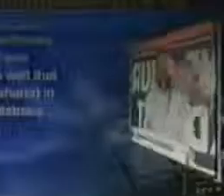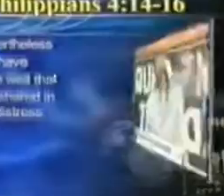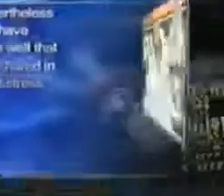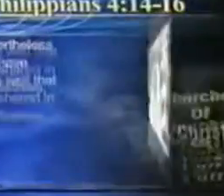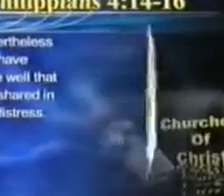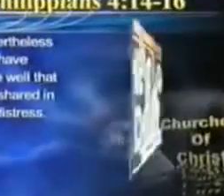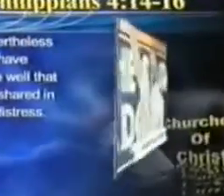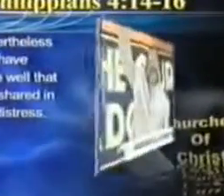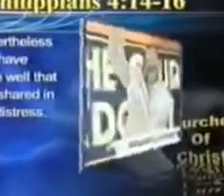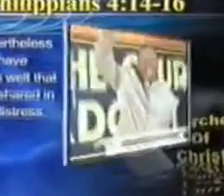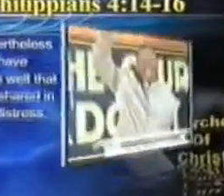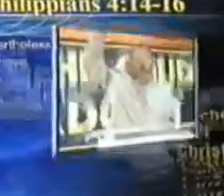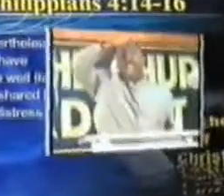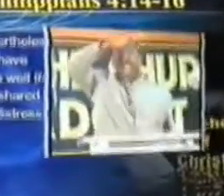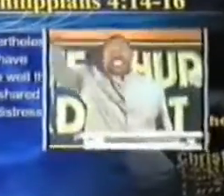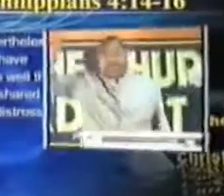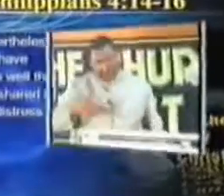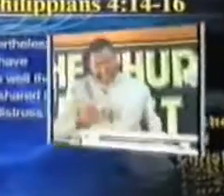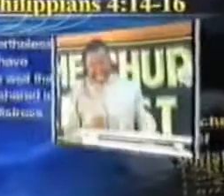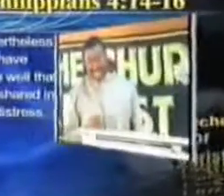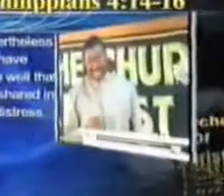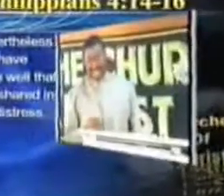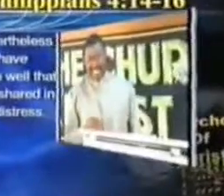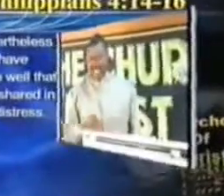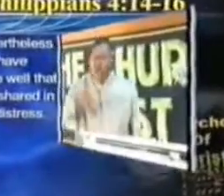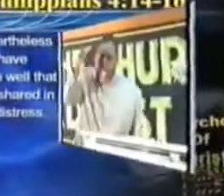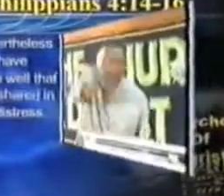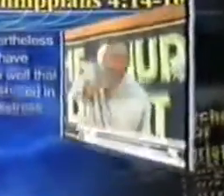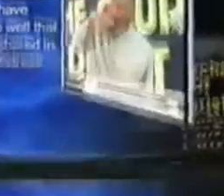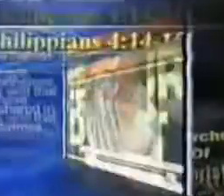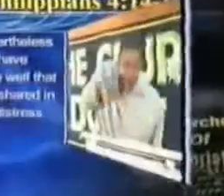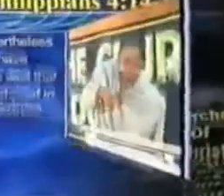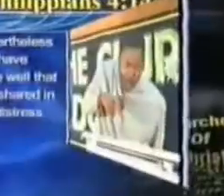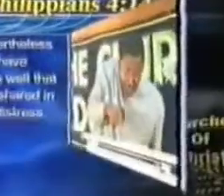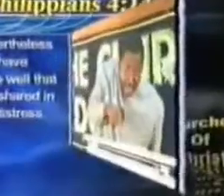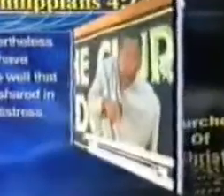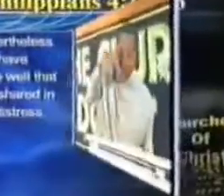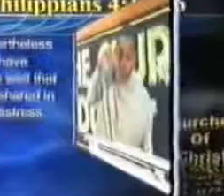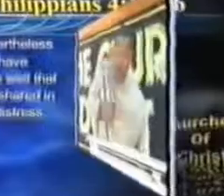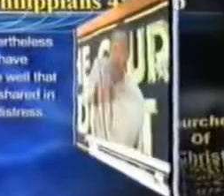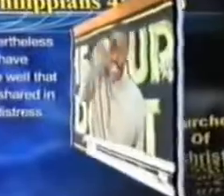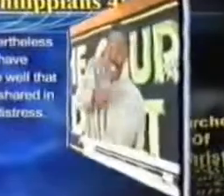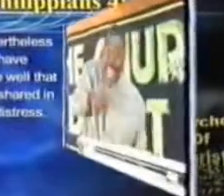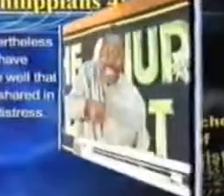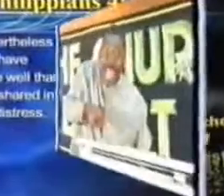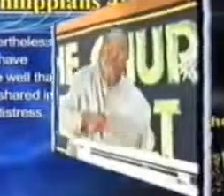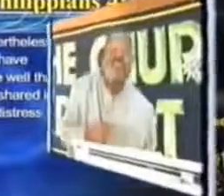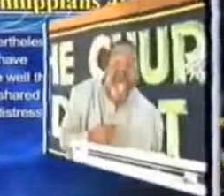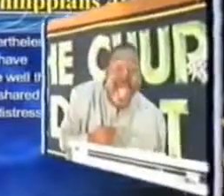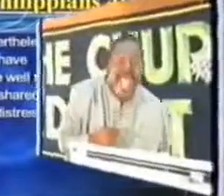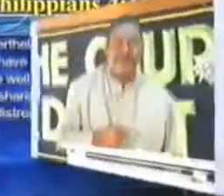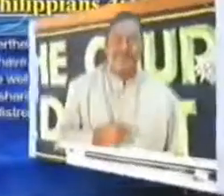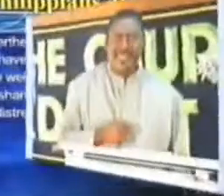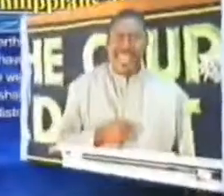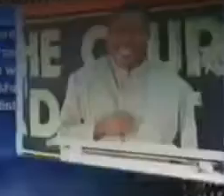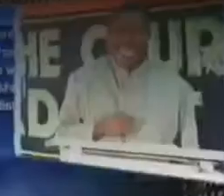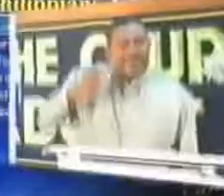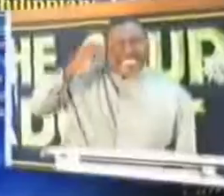be a just what's in a car. Ah, just it will be entered Bimuda. So when you go for the mom, who find you go for a cross down Yana Sadia,